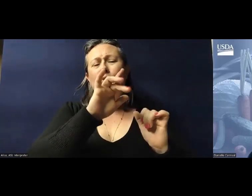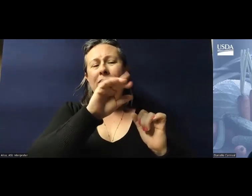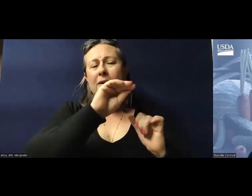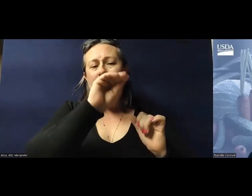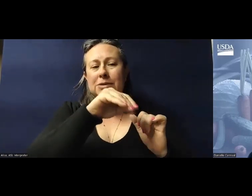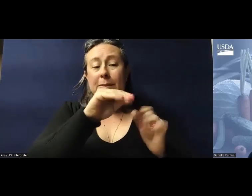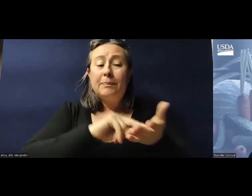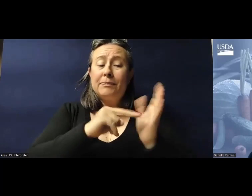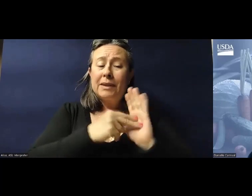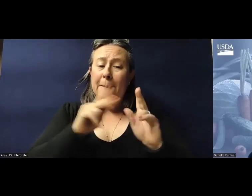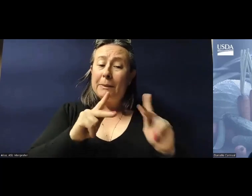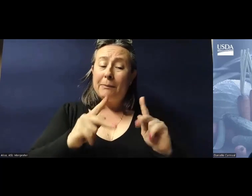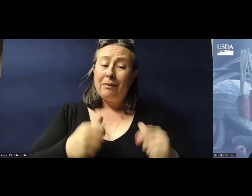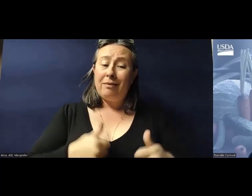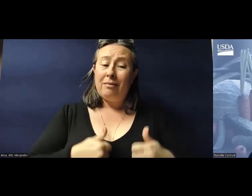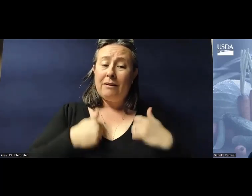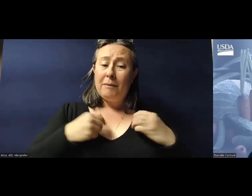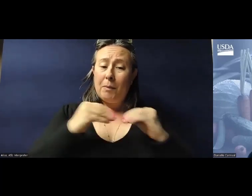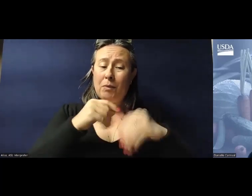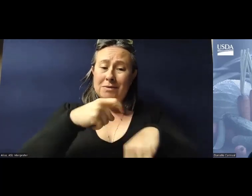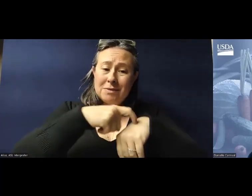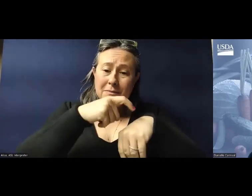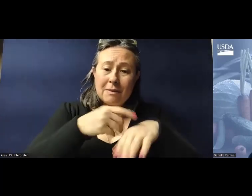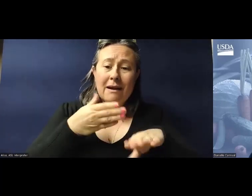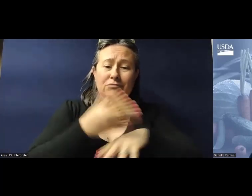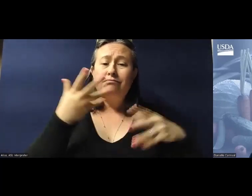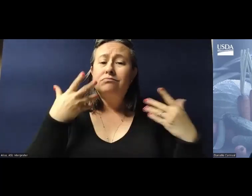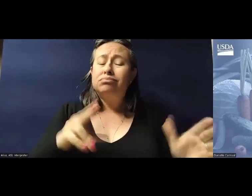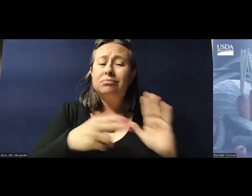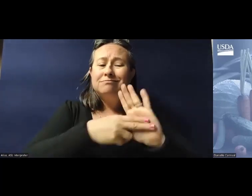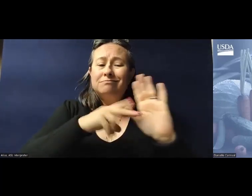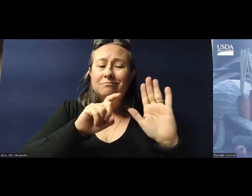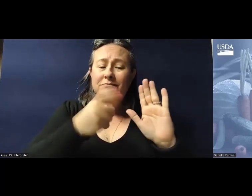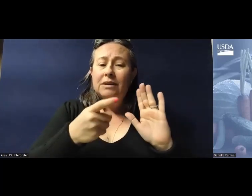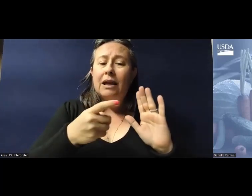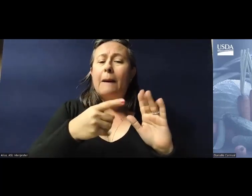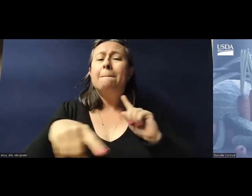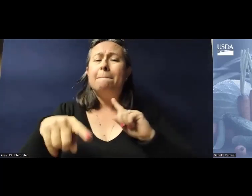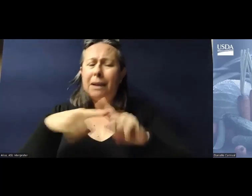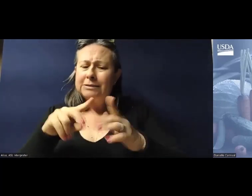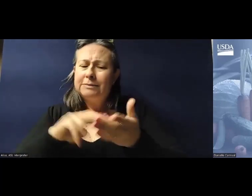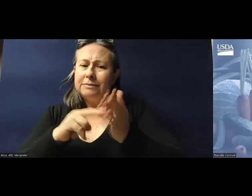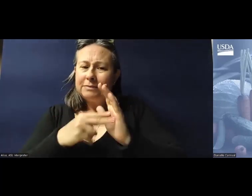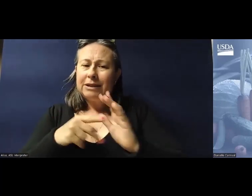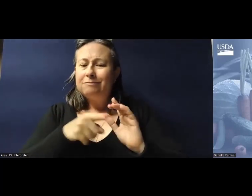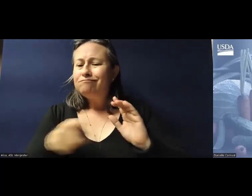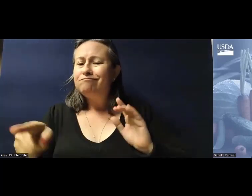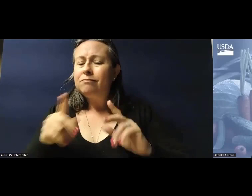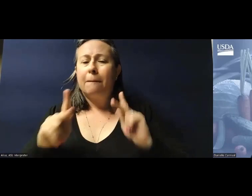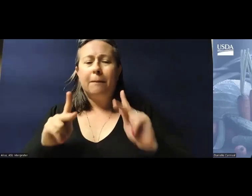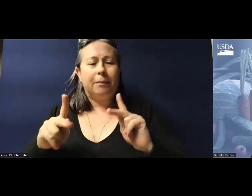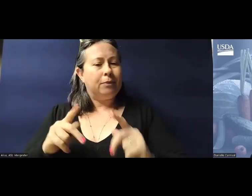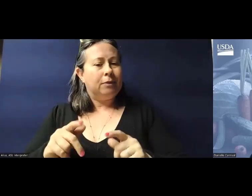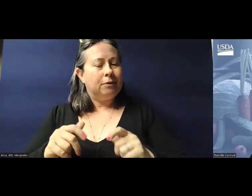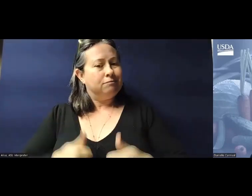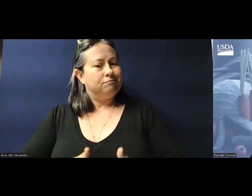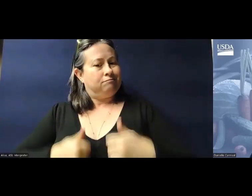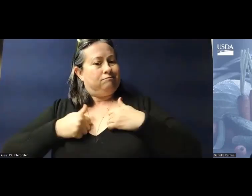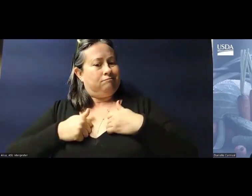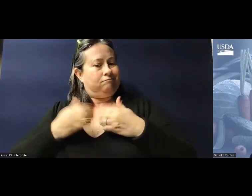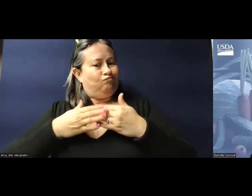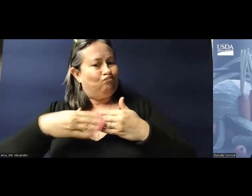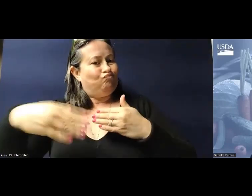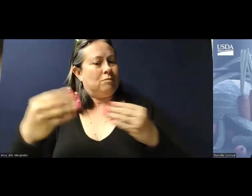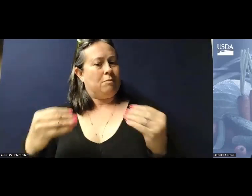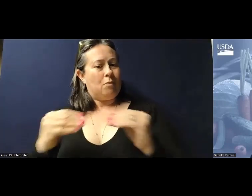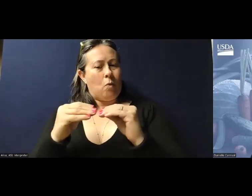living longer after being diagnosed with cancer and even surviving cancer. That was enabled by progress on many fronts. We have